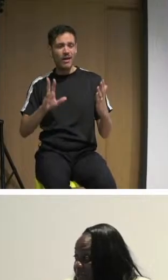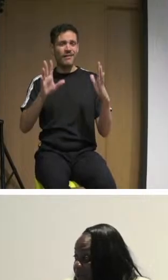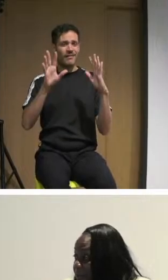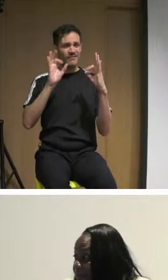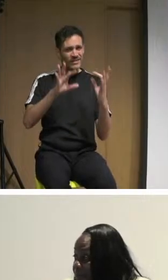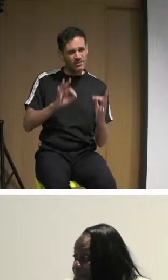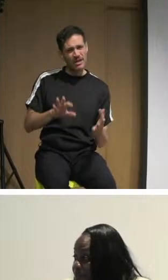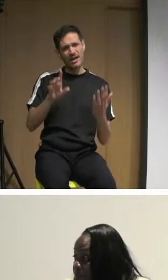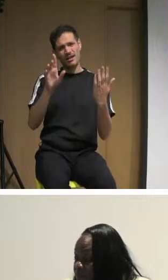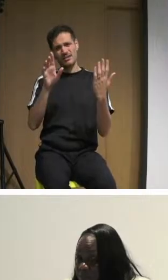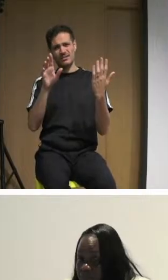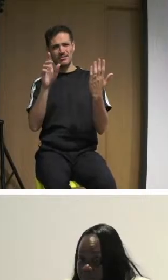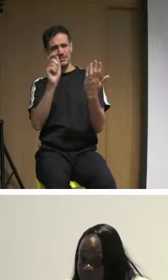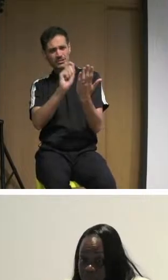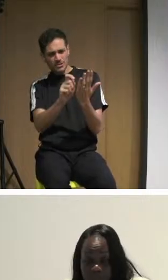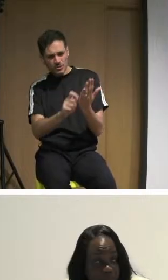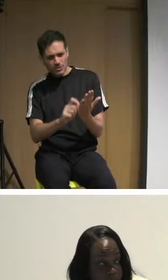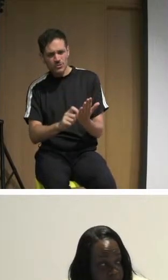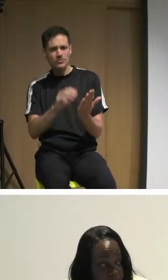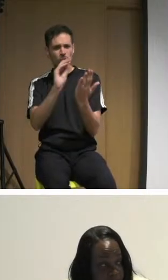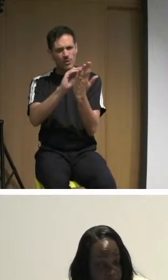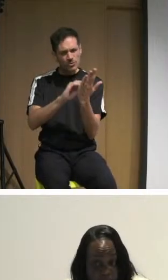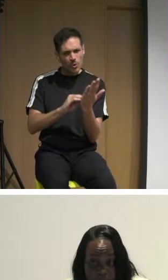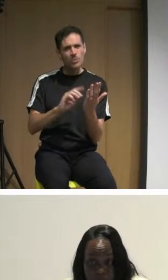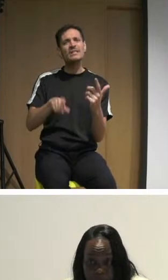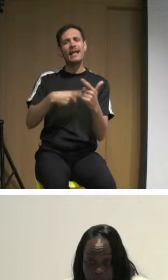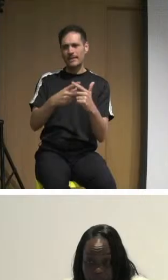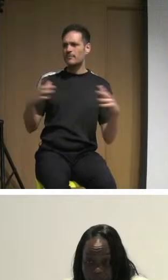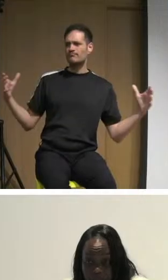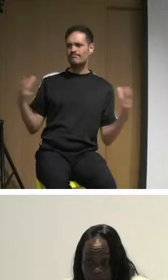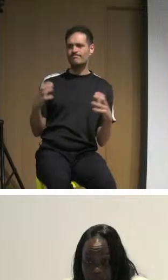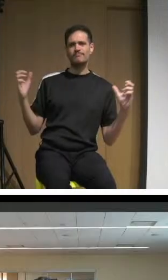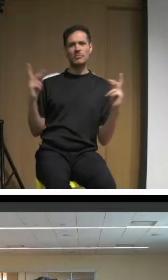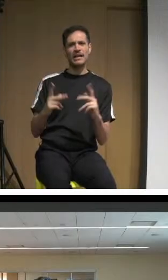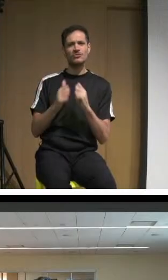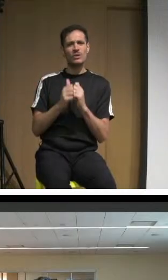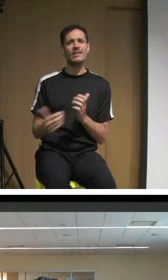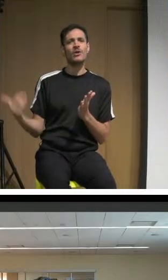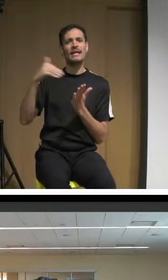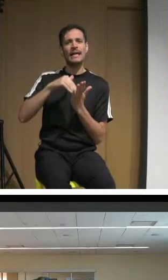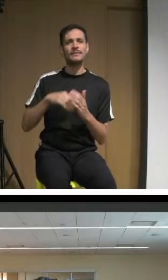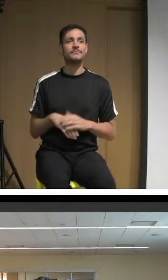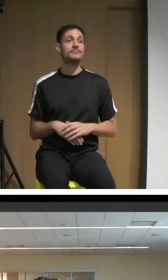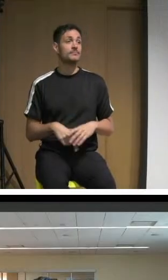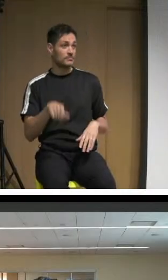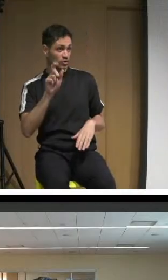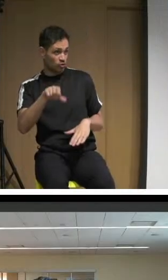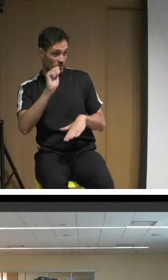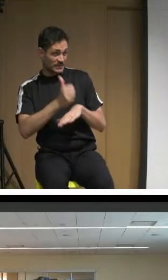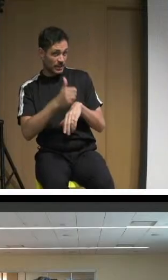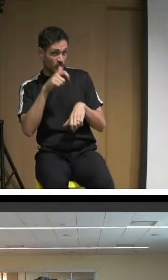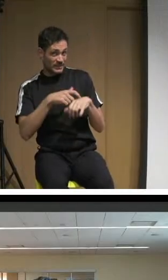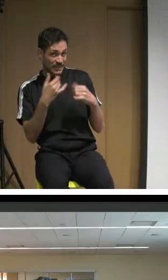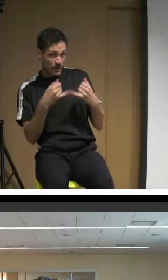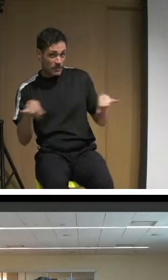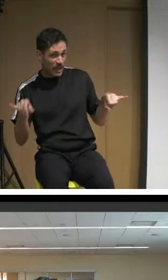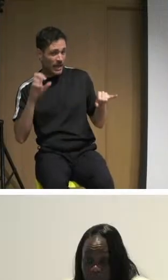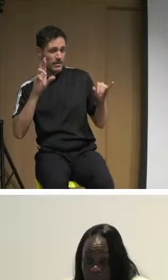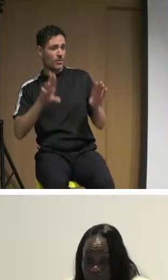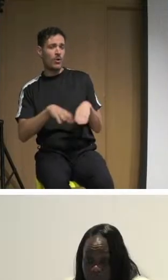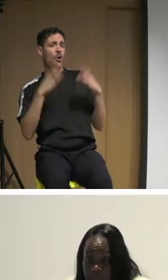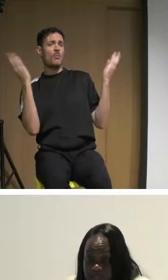about that. So So to Are we that setting end, a date and a timeline for that? It should be Absolutely. just open-ended.